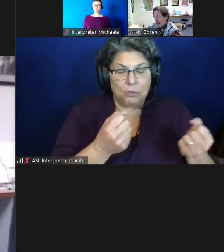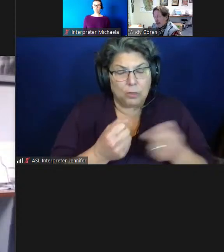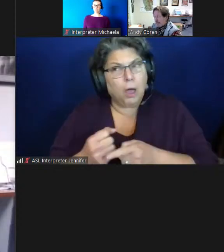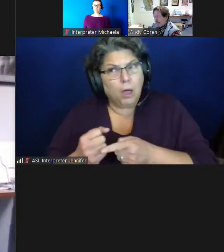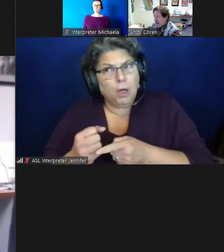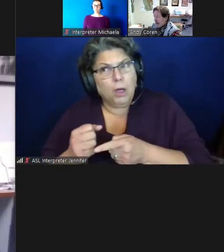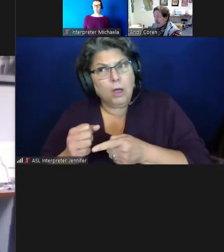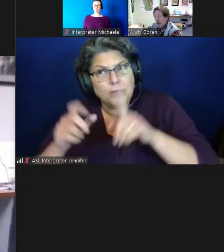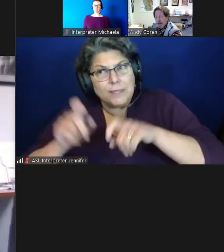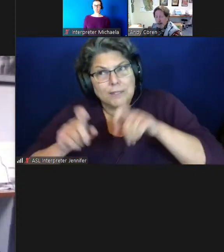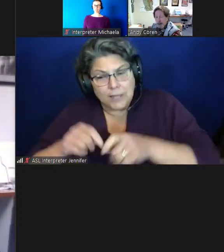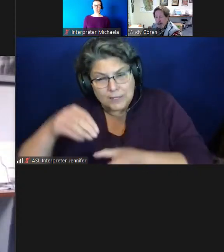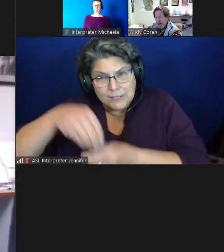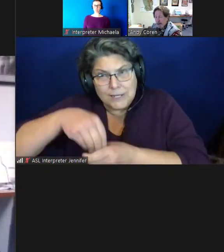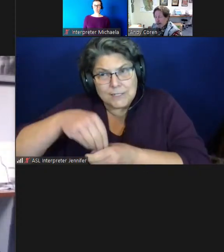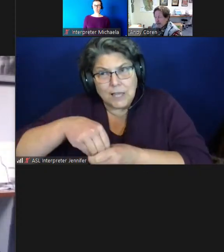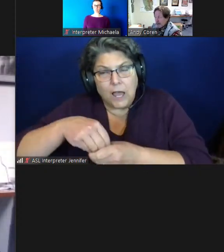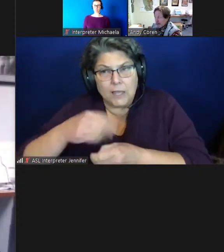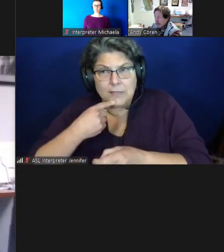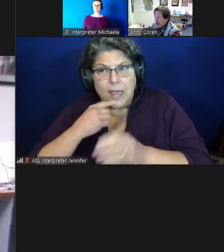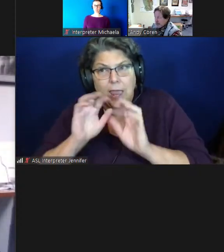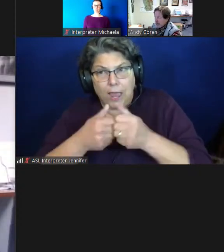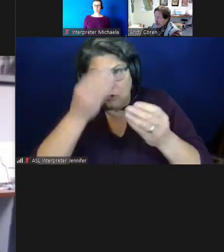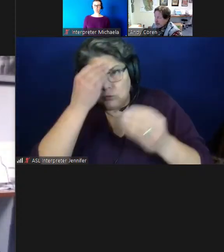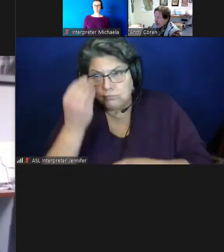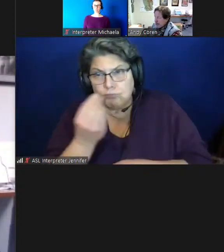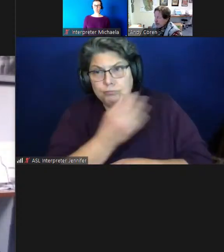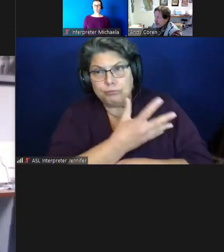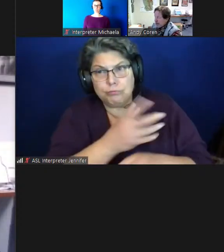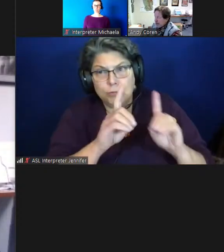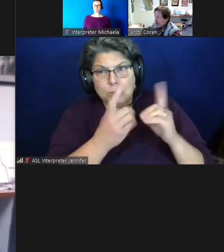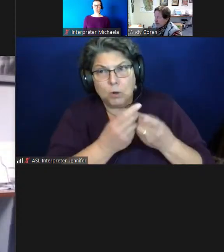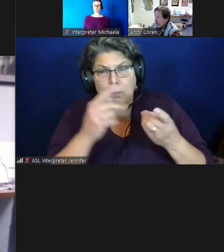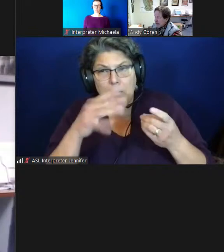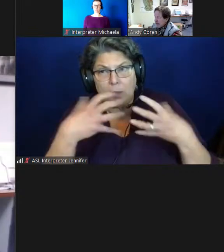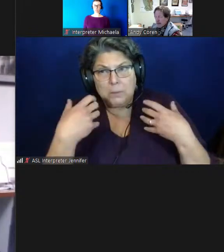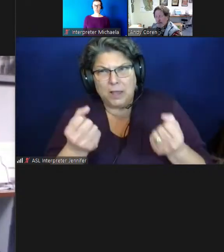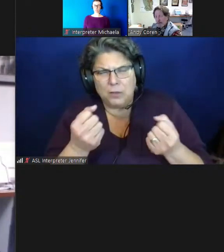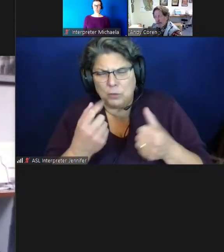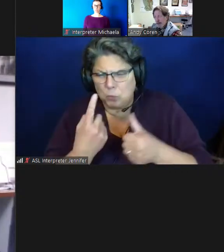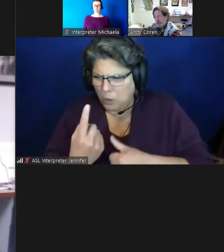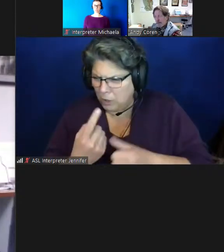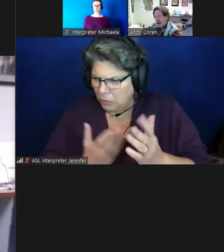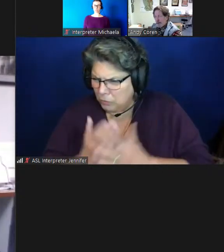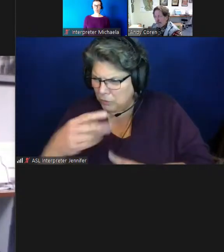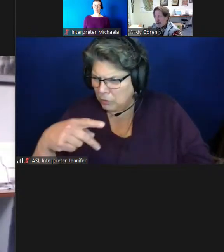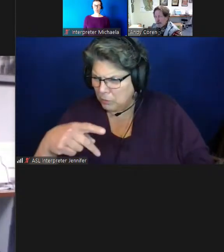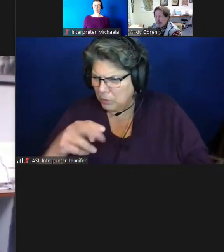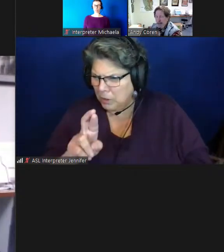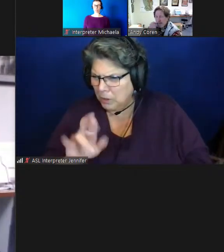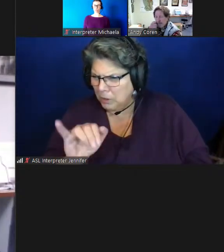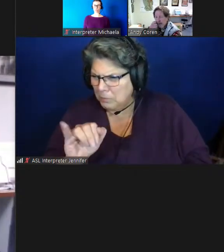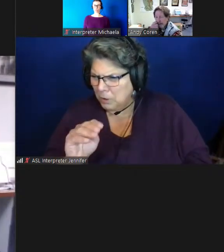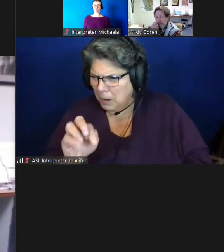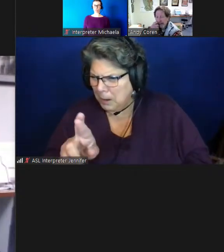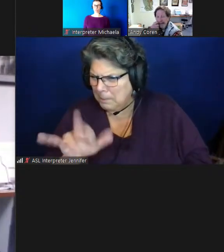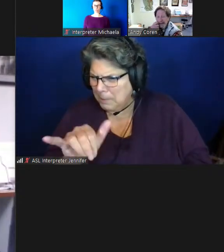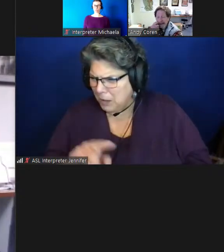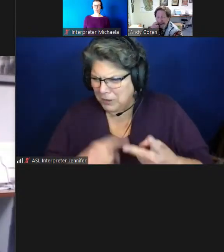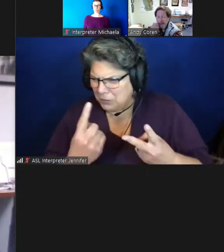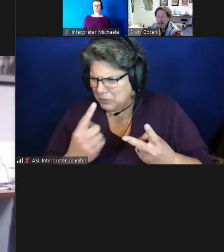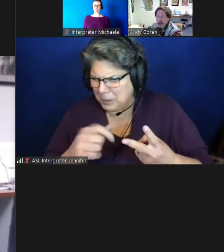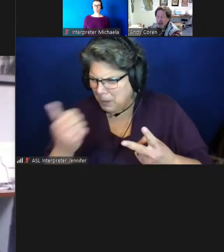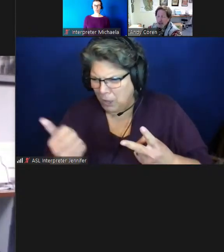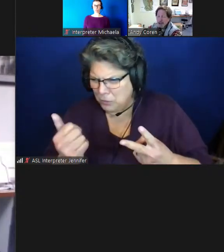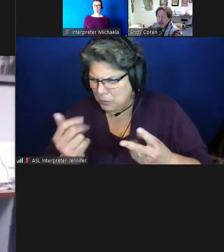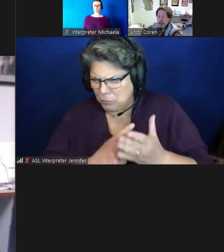through primary and another one through, I can't remember the name of the platform, but